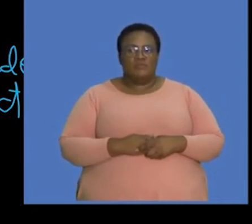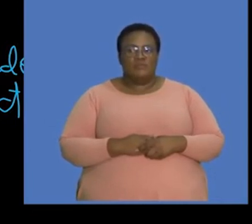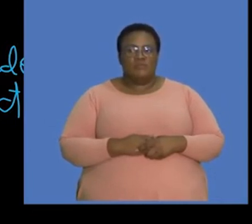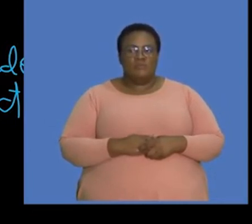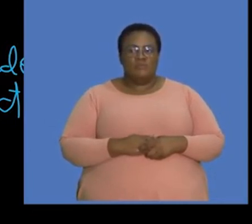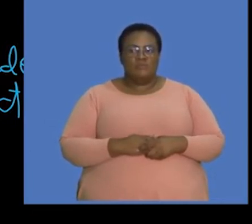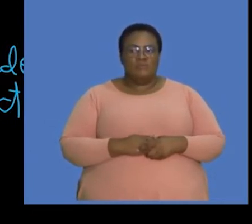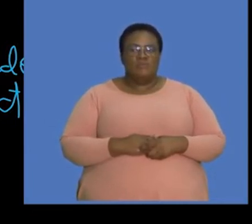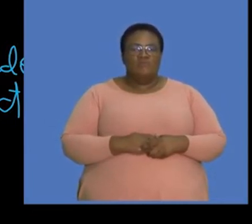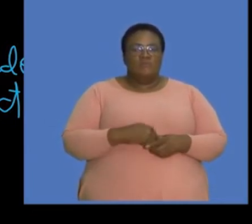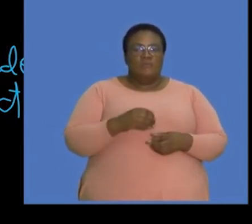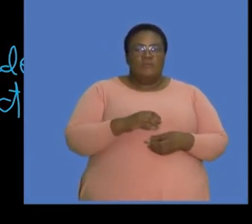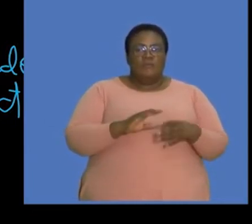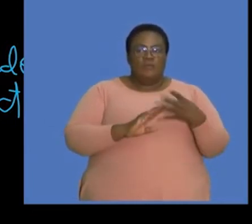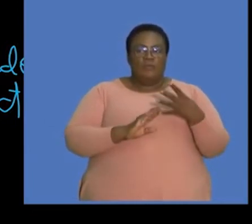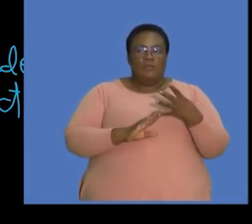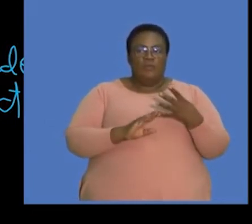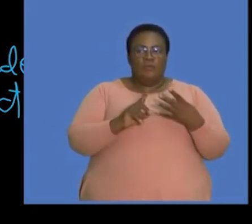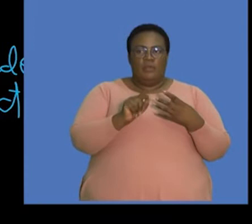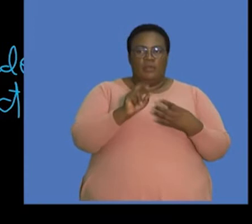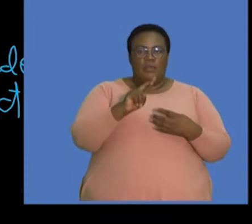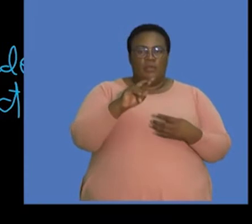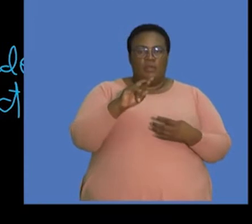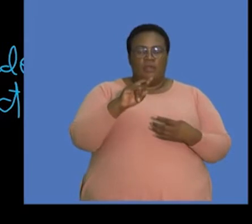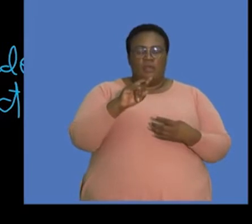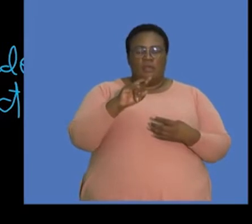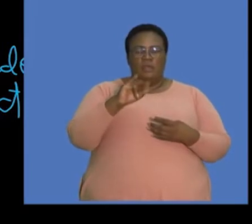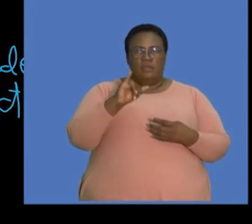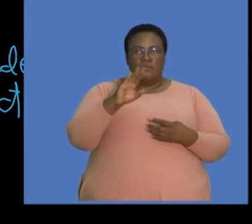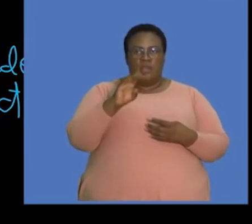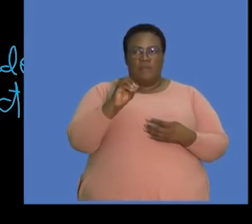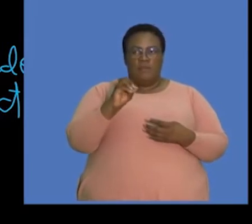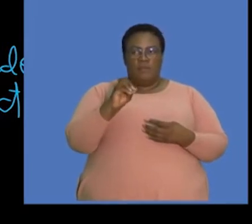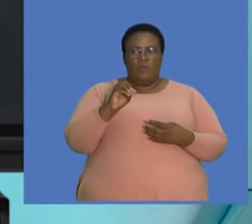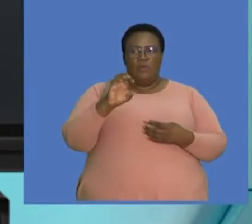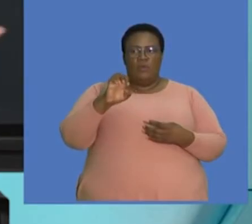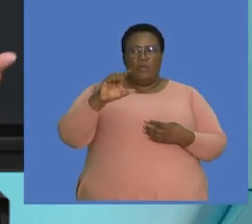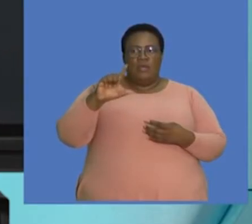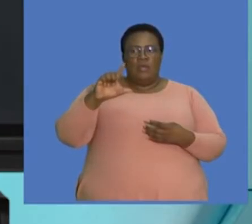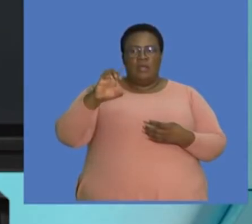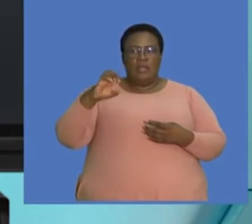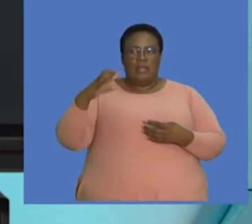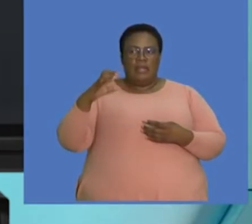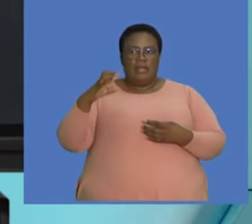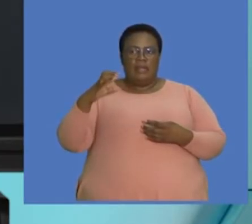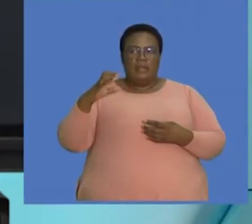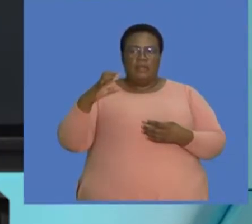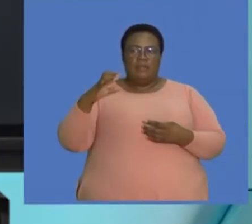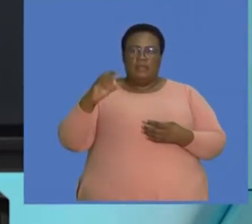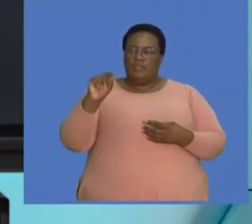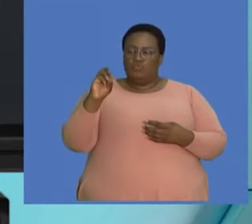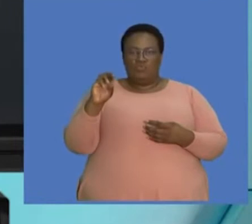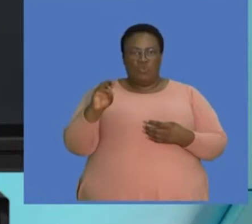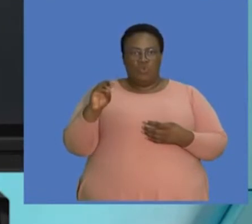Take note of that. And then triboelectric charge. This has to do with, you know, insulators, materials. We shall